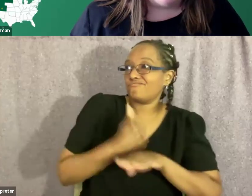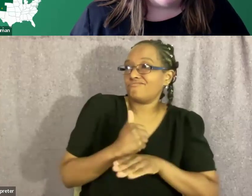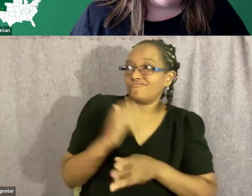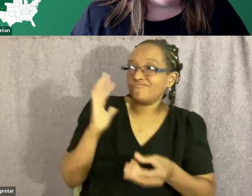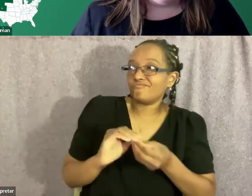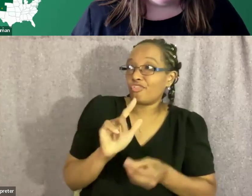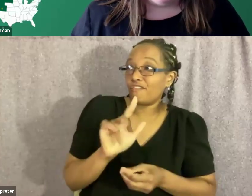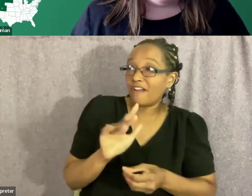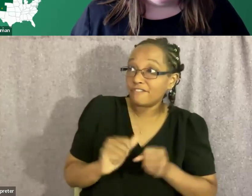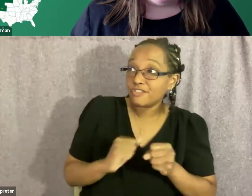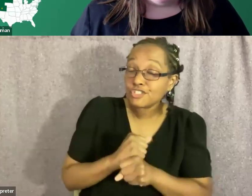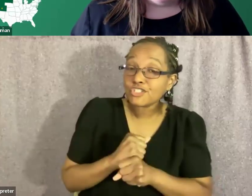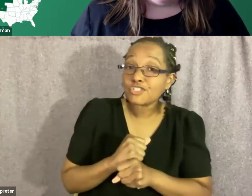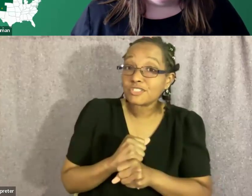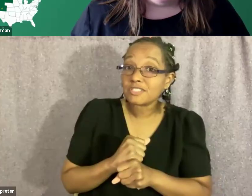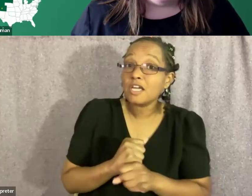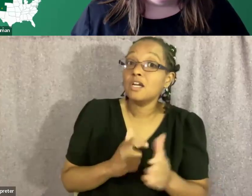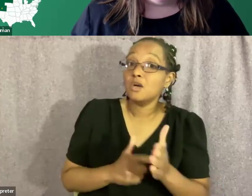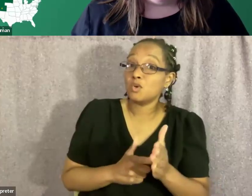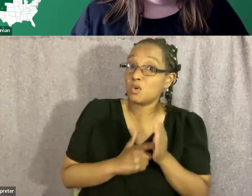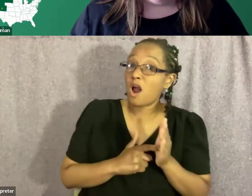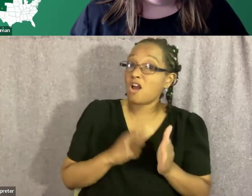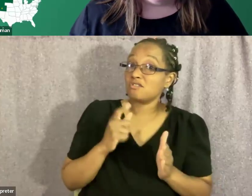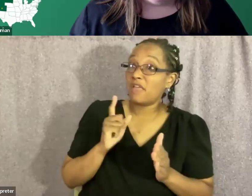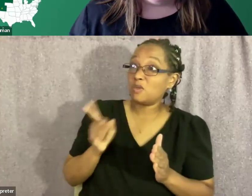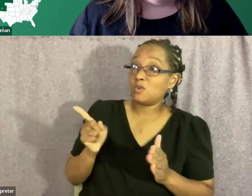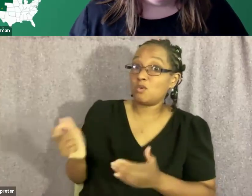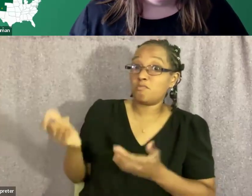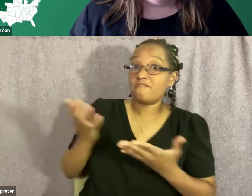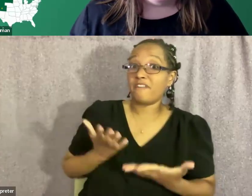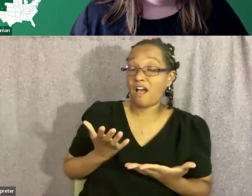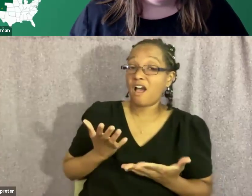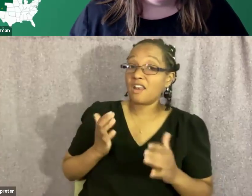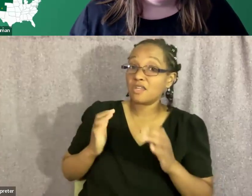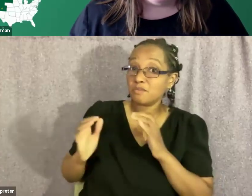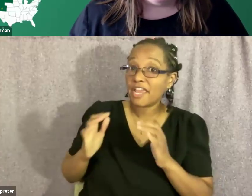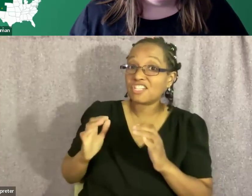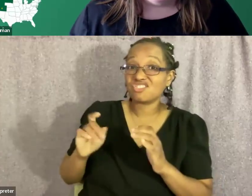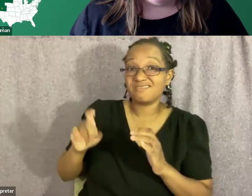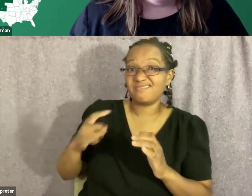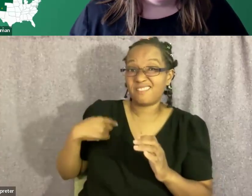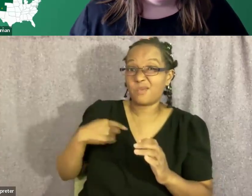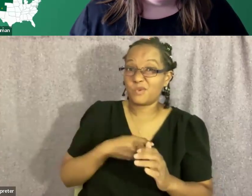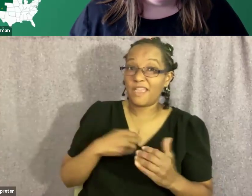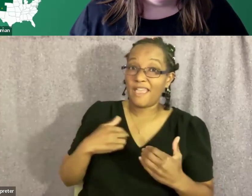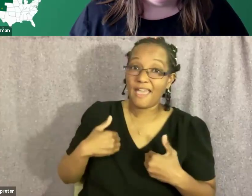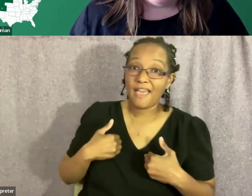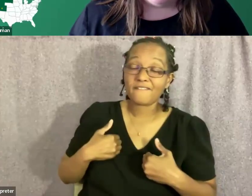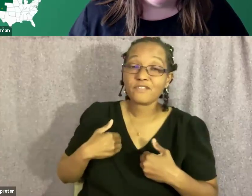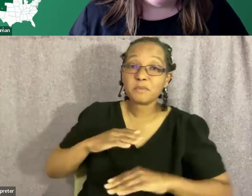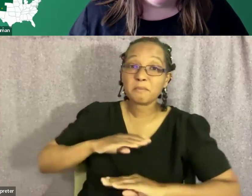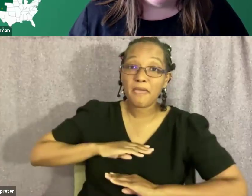it requires you that you provide the communication needs that we have in